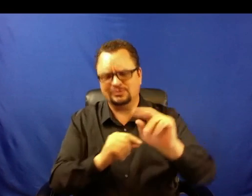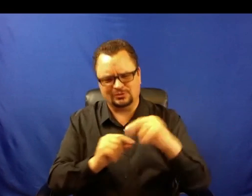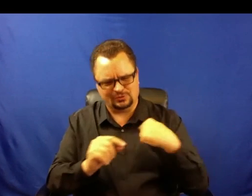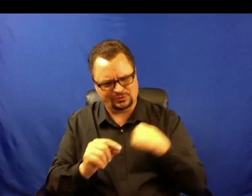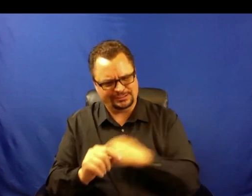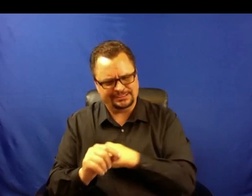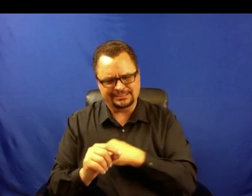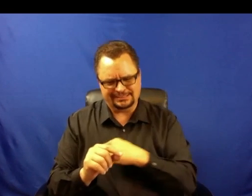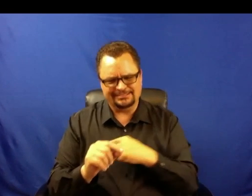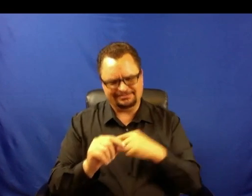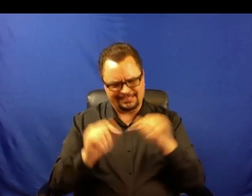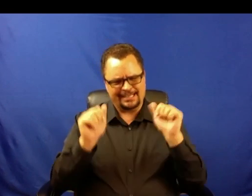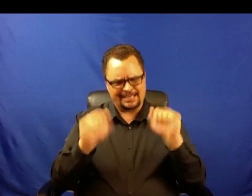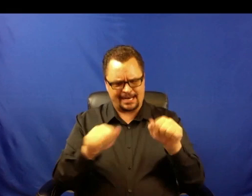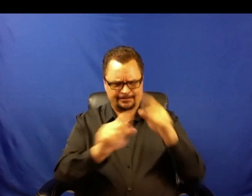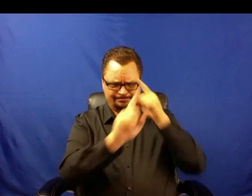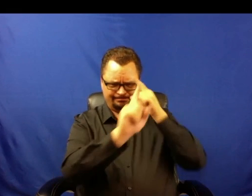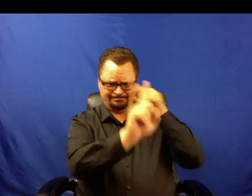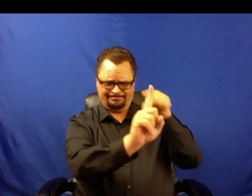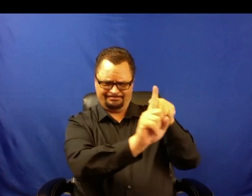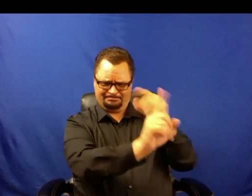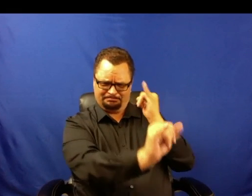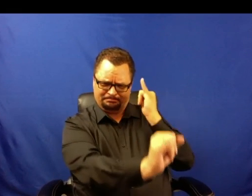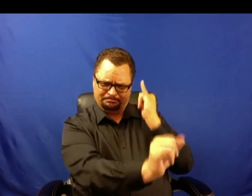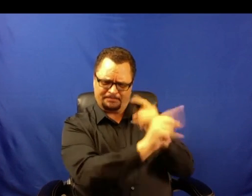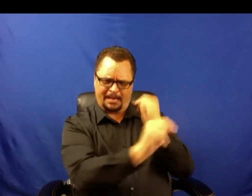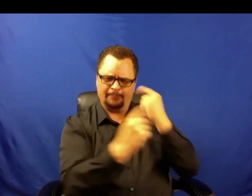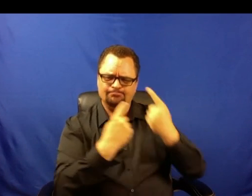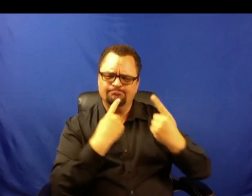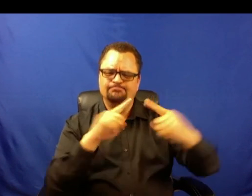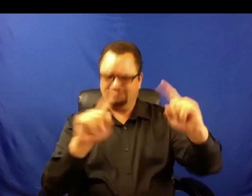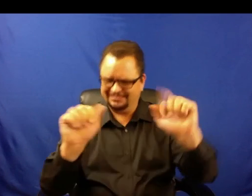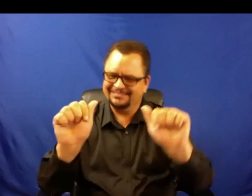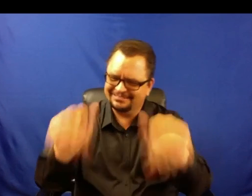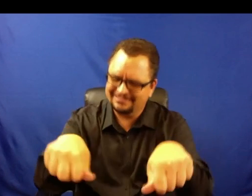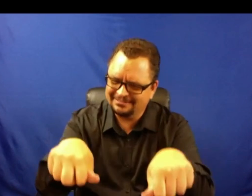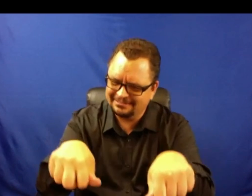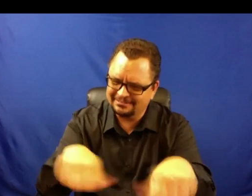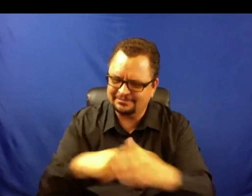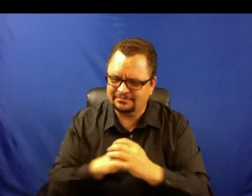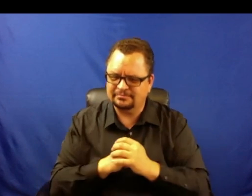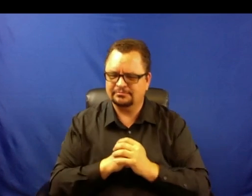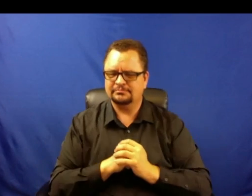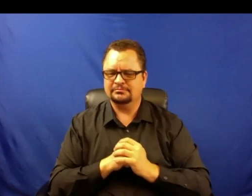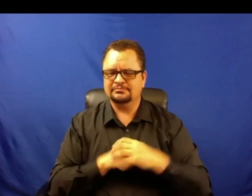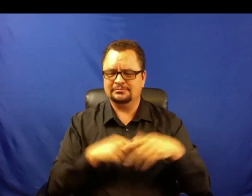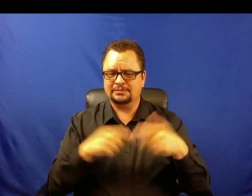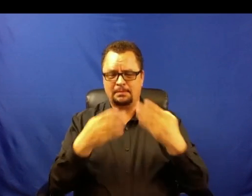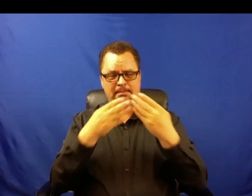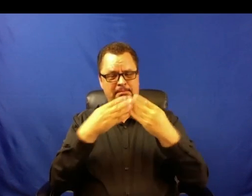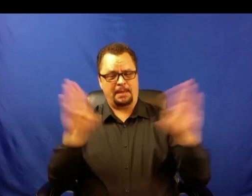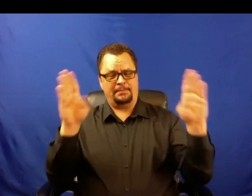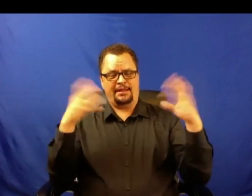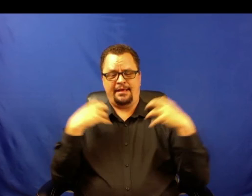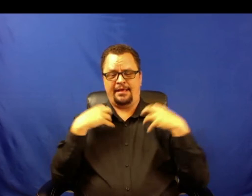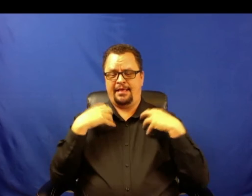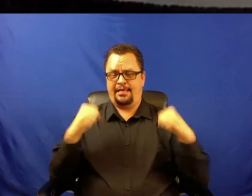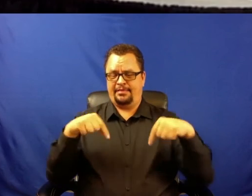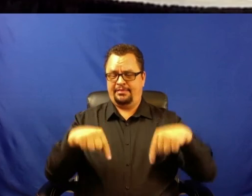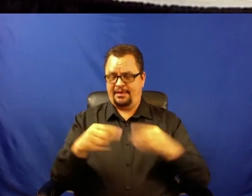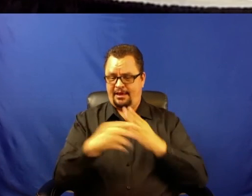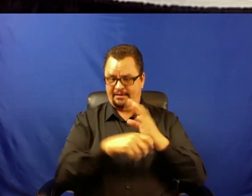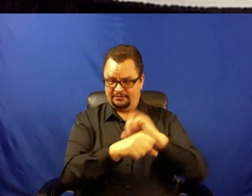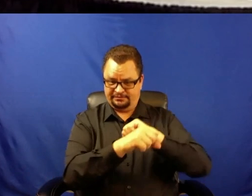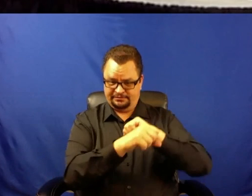public health post-COVID, that's where we need to be. So thank you for your comments, and thank you